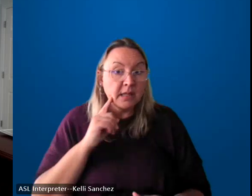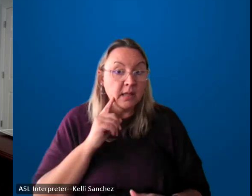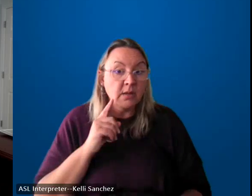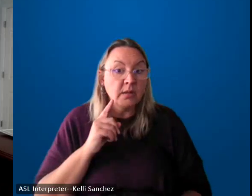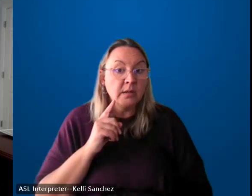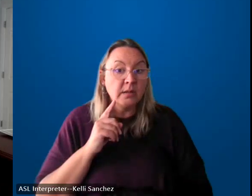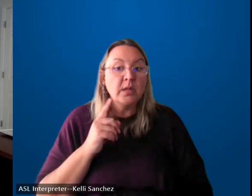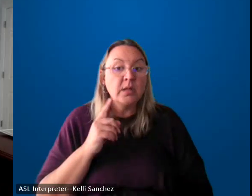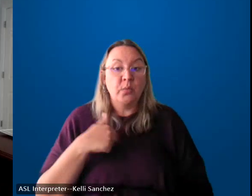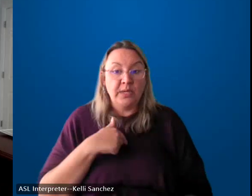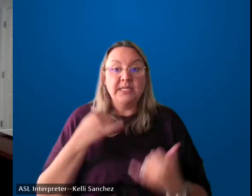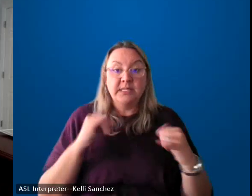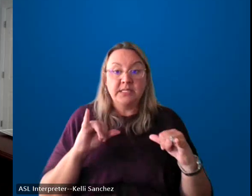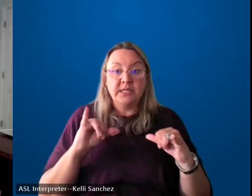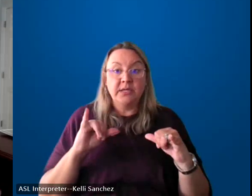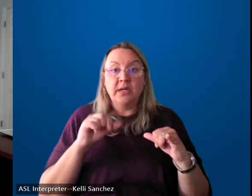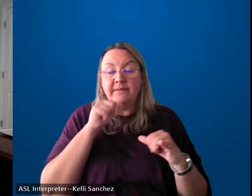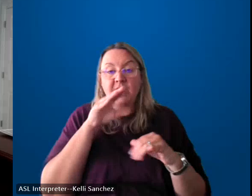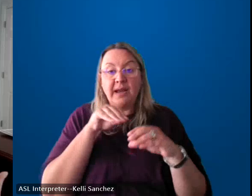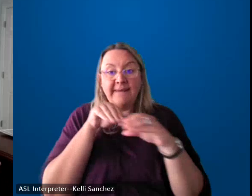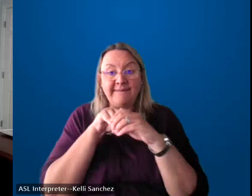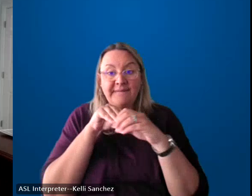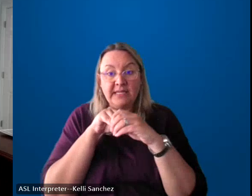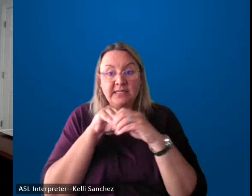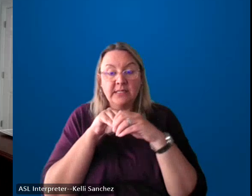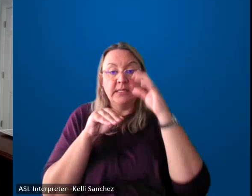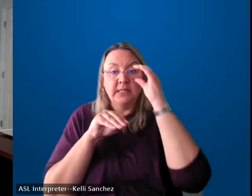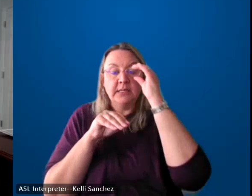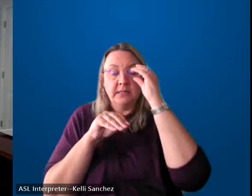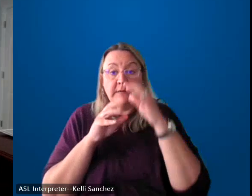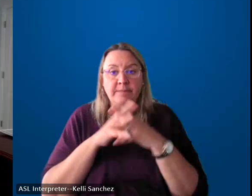we still have not invested in